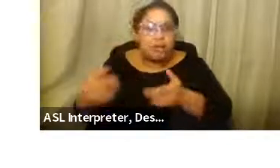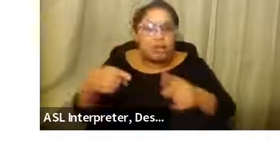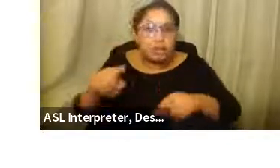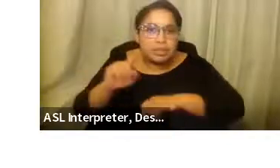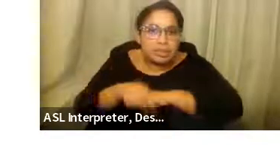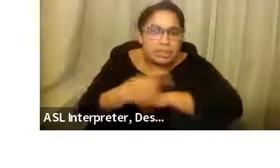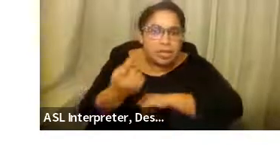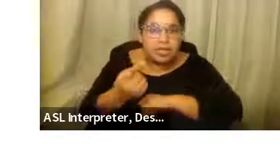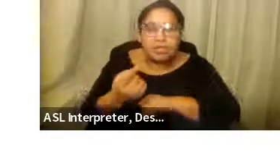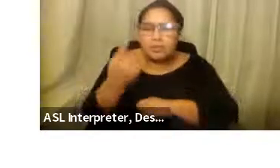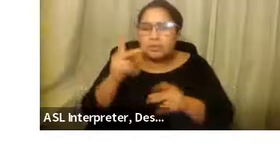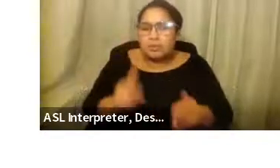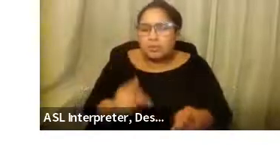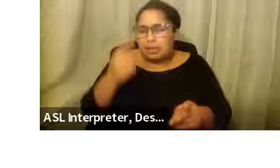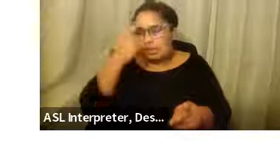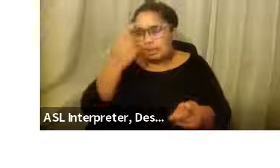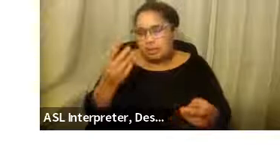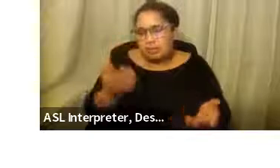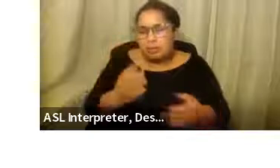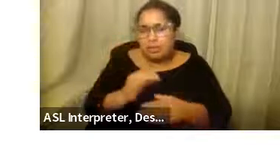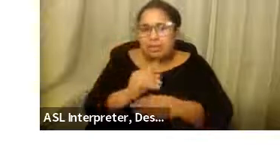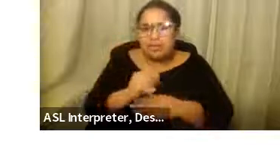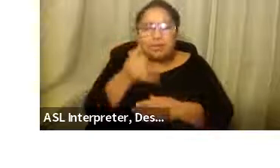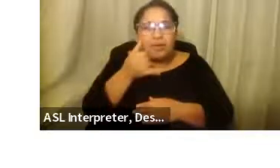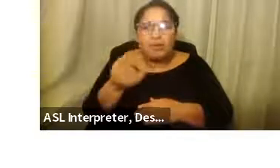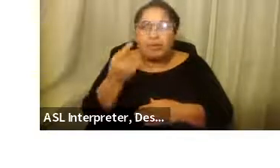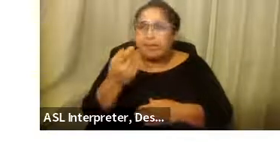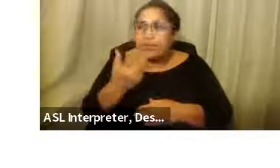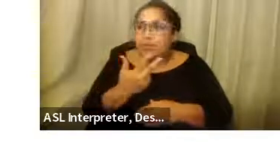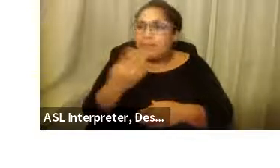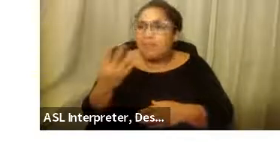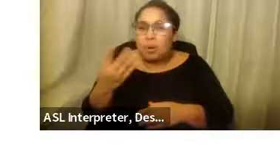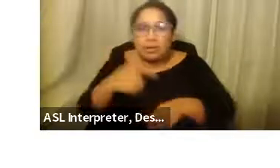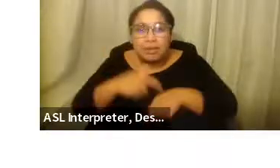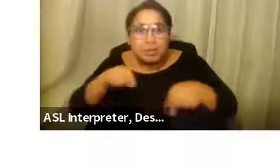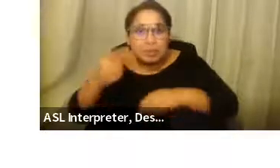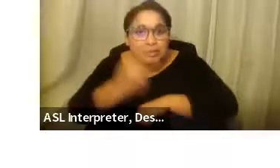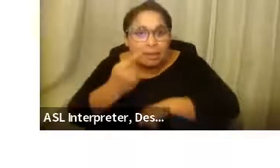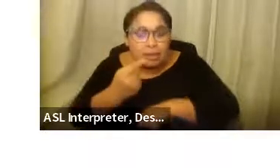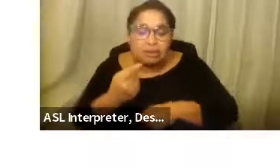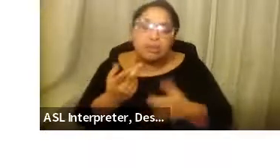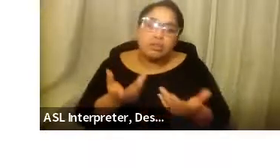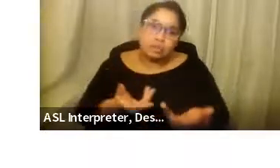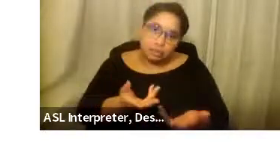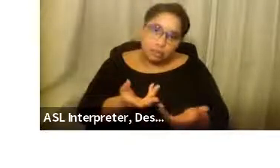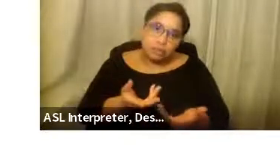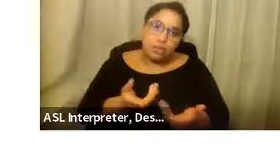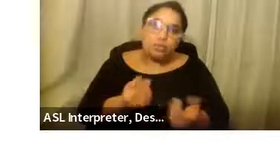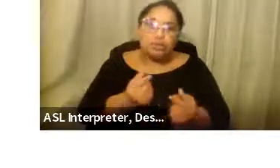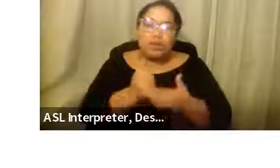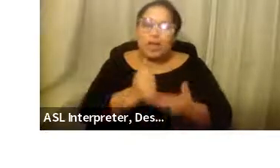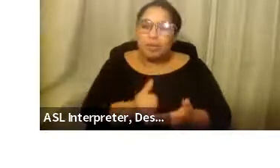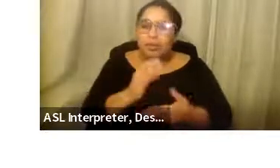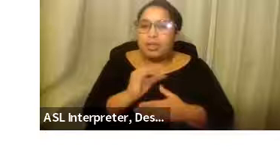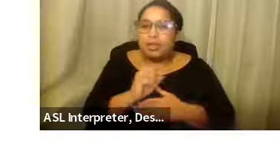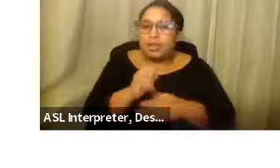I think there's one particular person in the county for a while was calling 911 3 and 4 times a day. And so what we helped that case manager